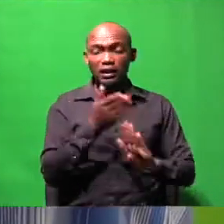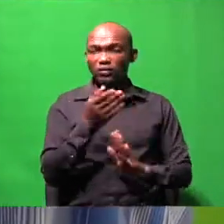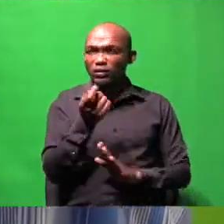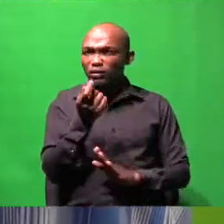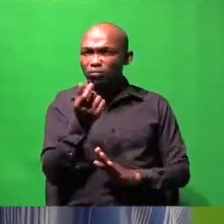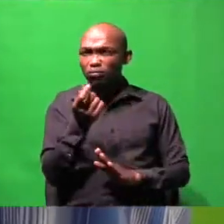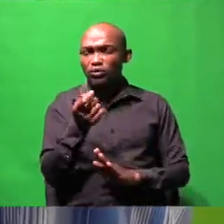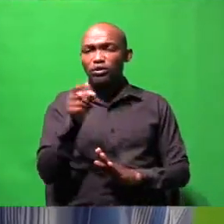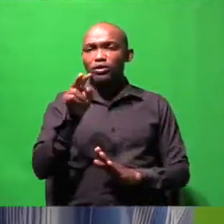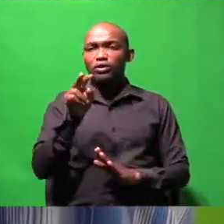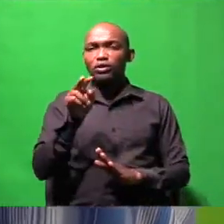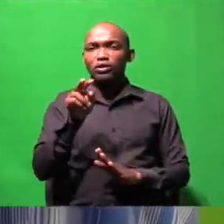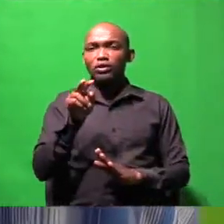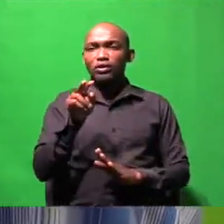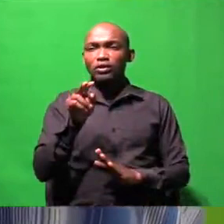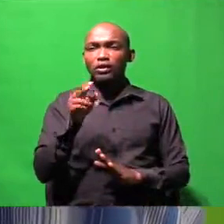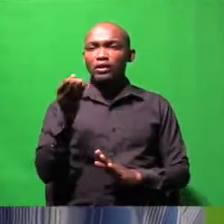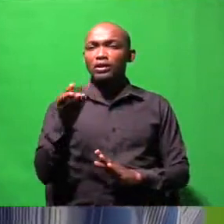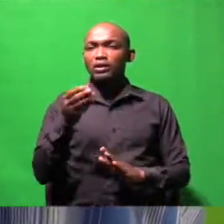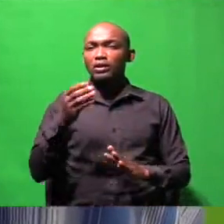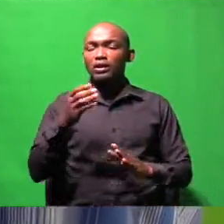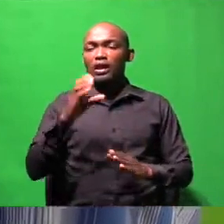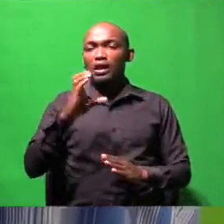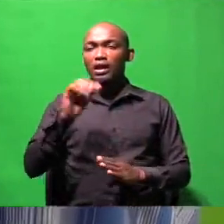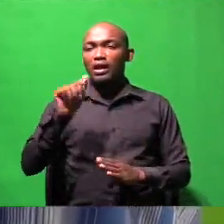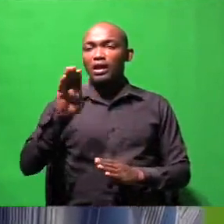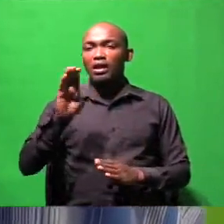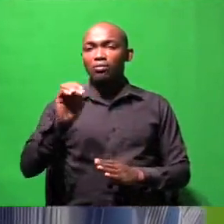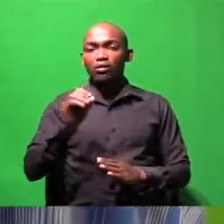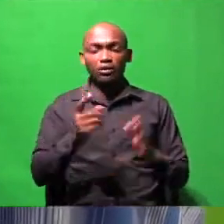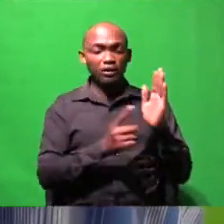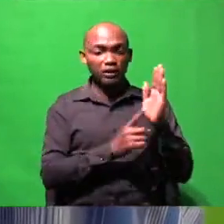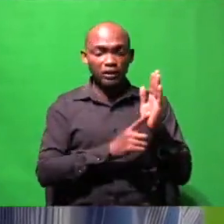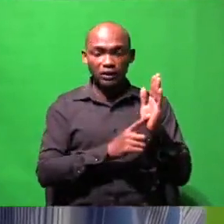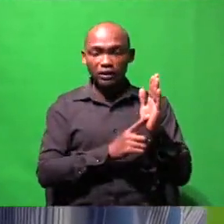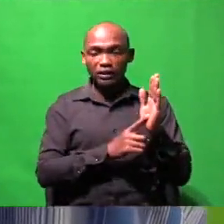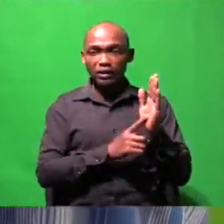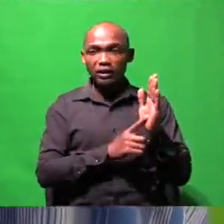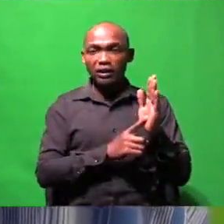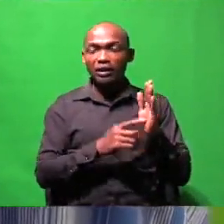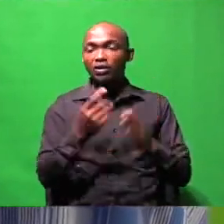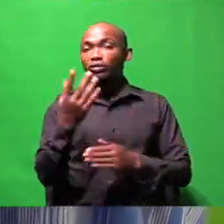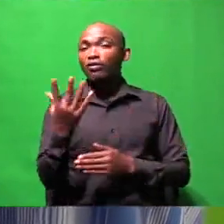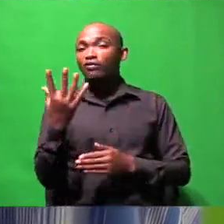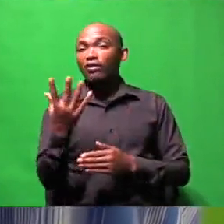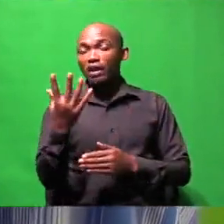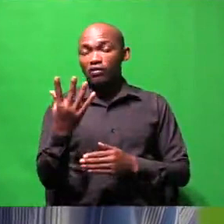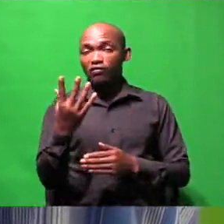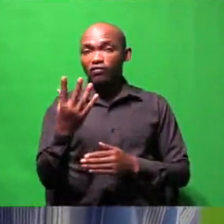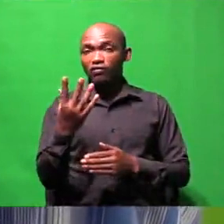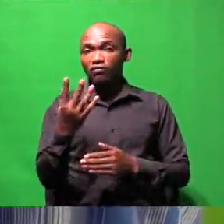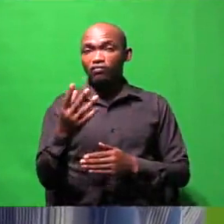where number of carbon is 6, number of hydrogen is 10, and number of oxygen is 5.